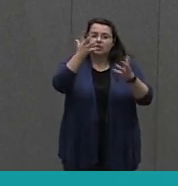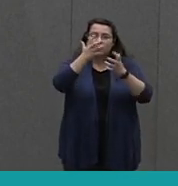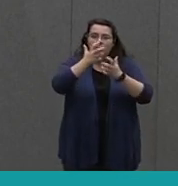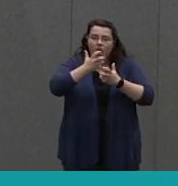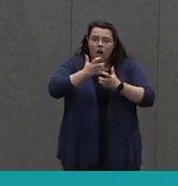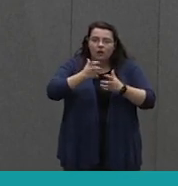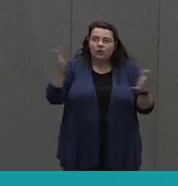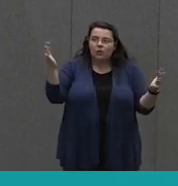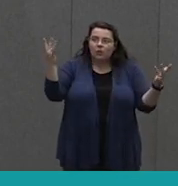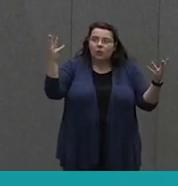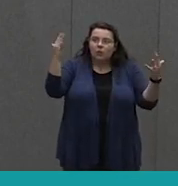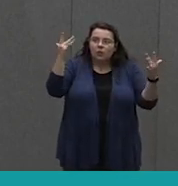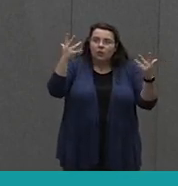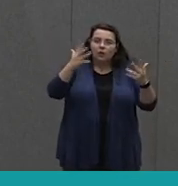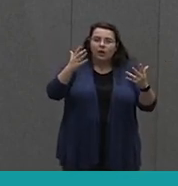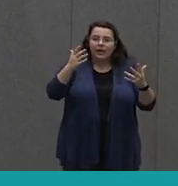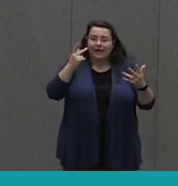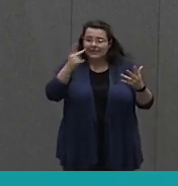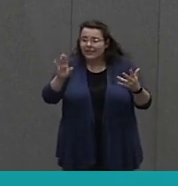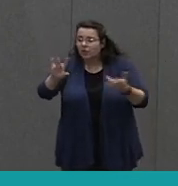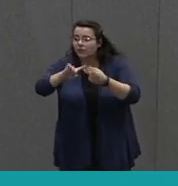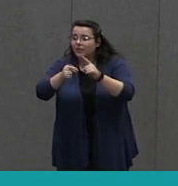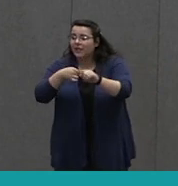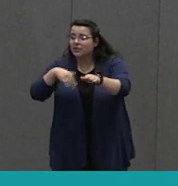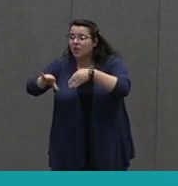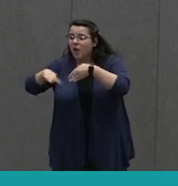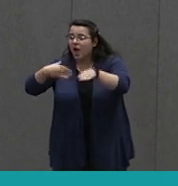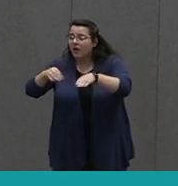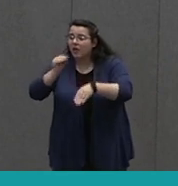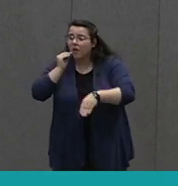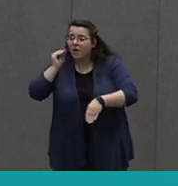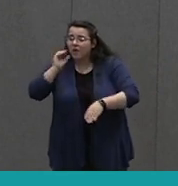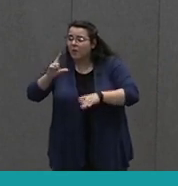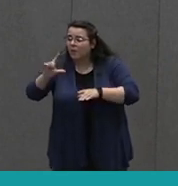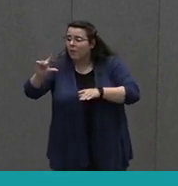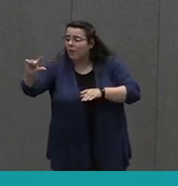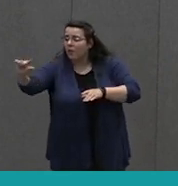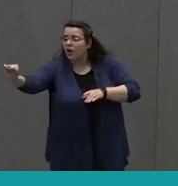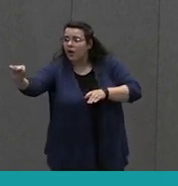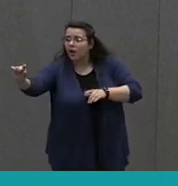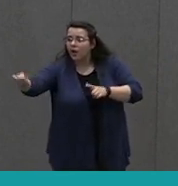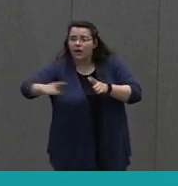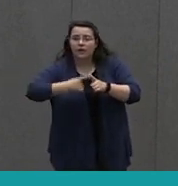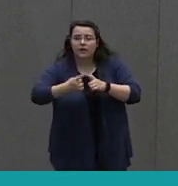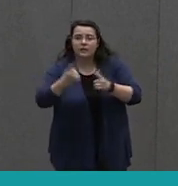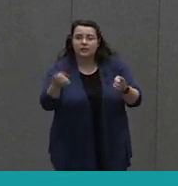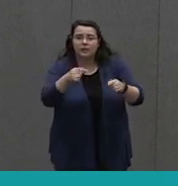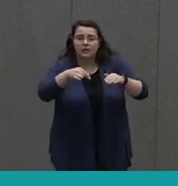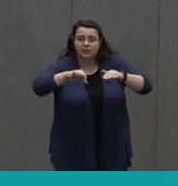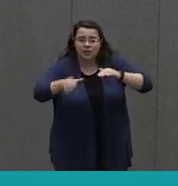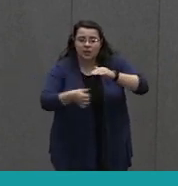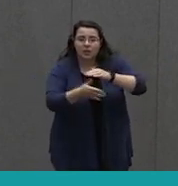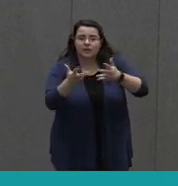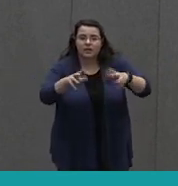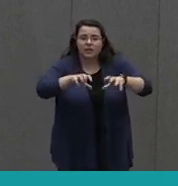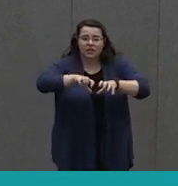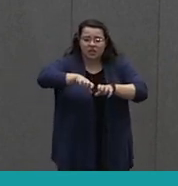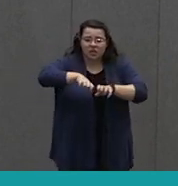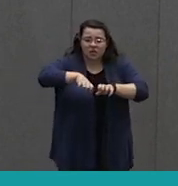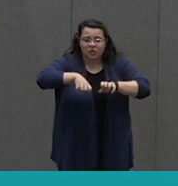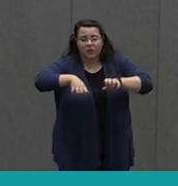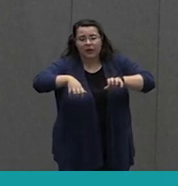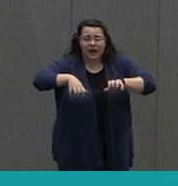Smudge. "Well, then you'll have to stay the night in your treehouse," said Hare. "I bet you're